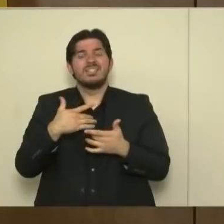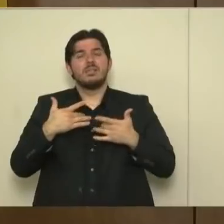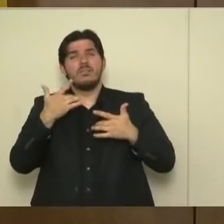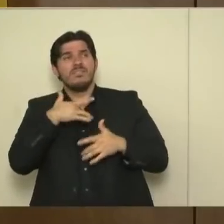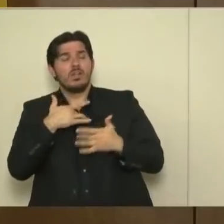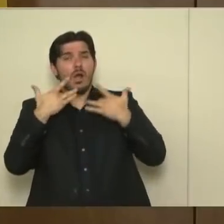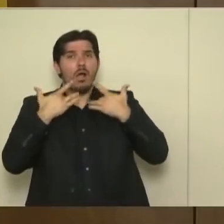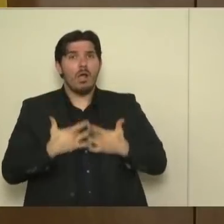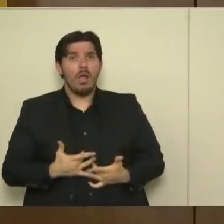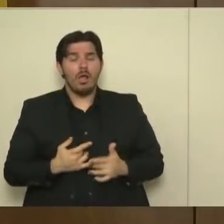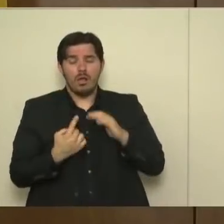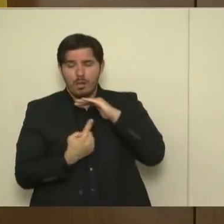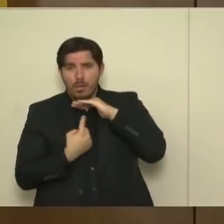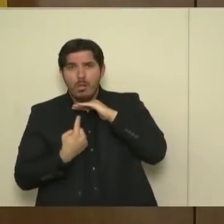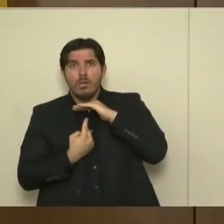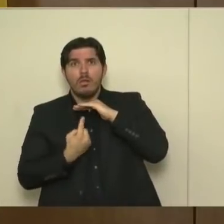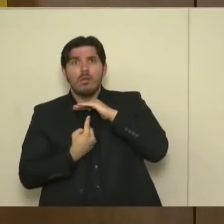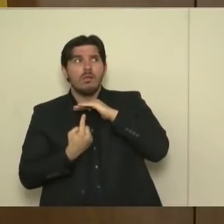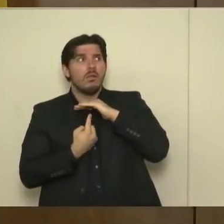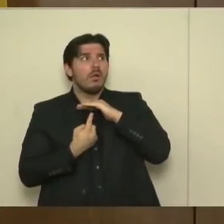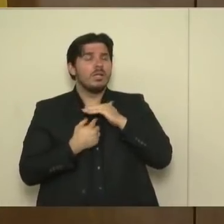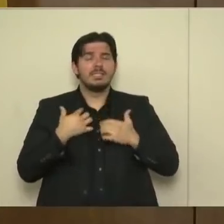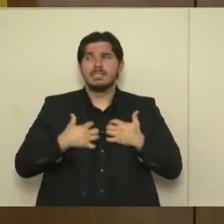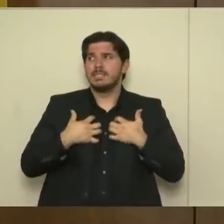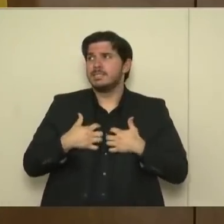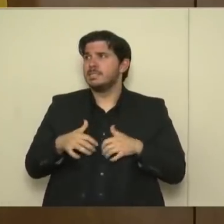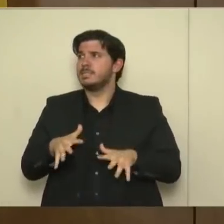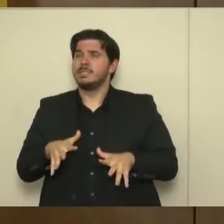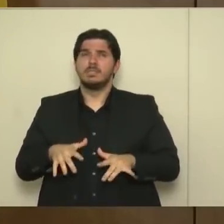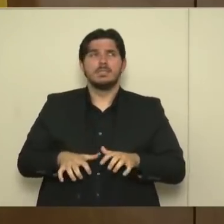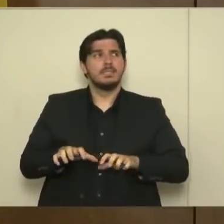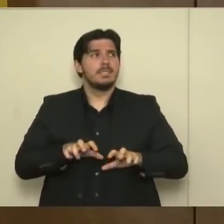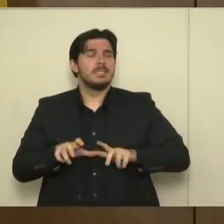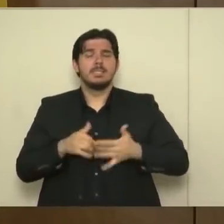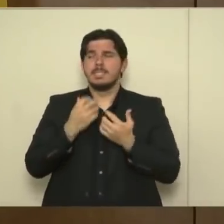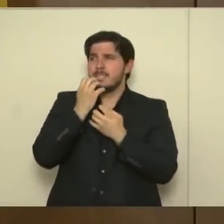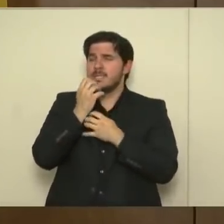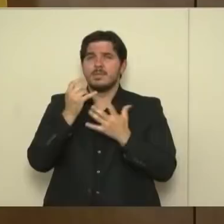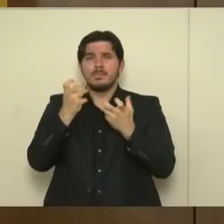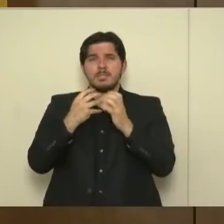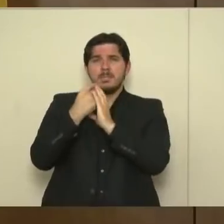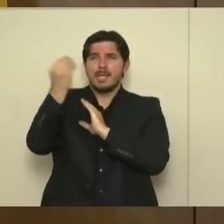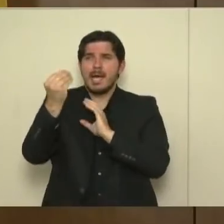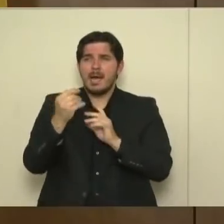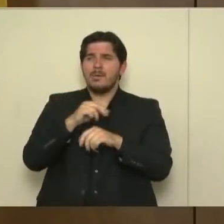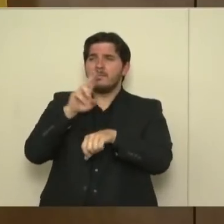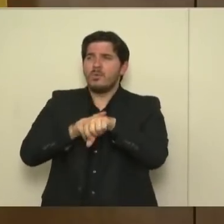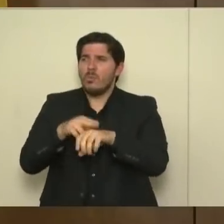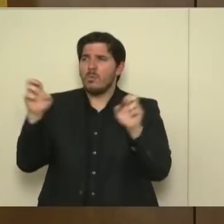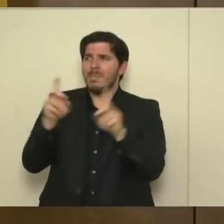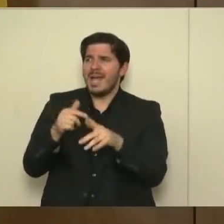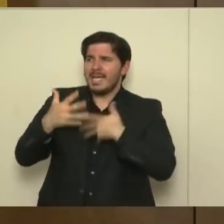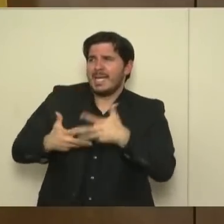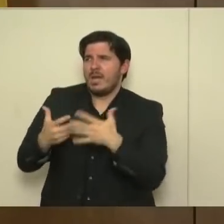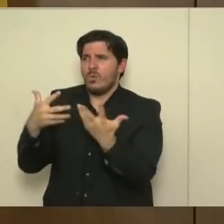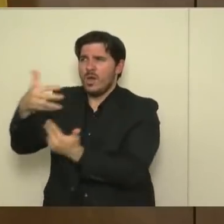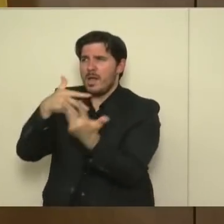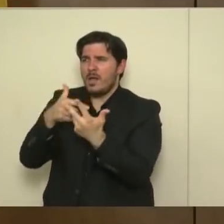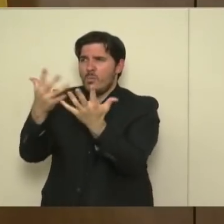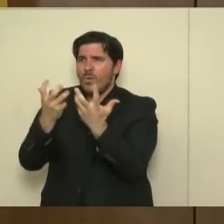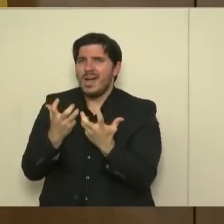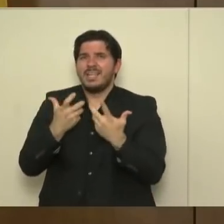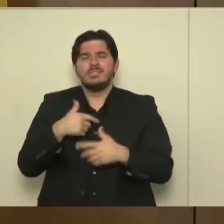of isolation and restlessness and not being in the normal environment, right, that any of